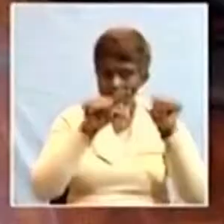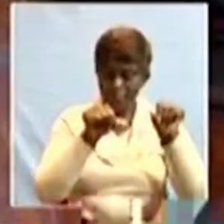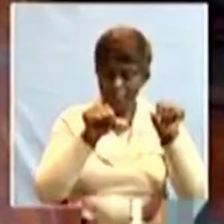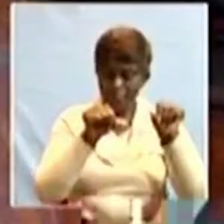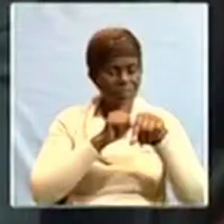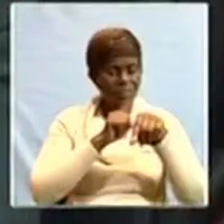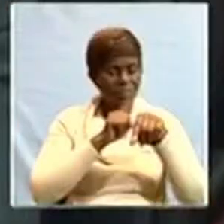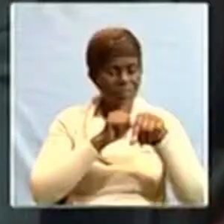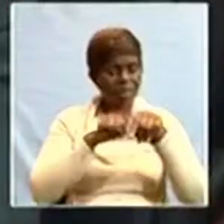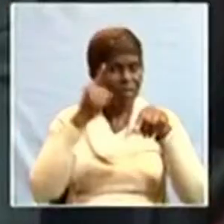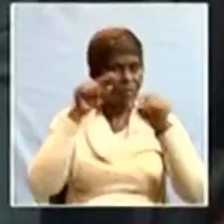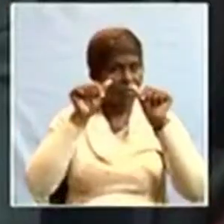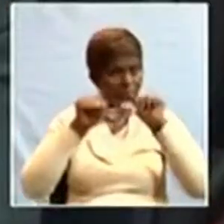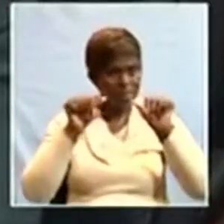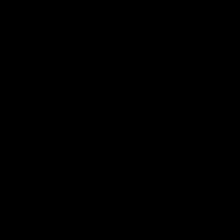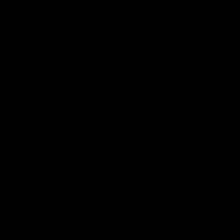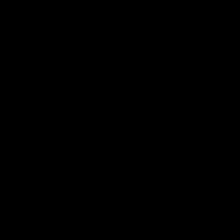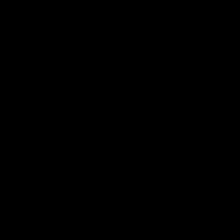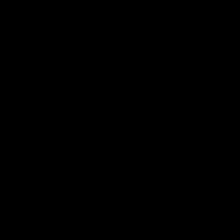Of audit